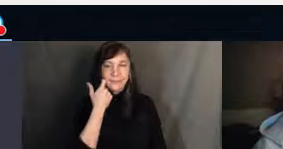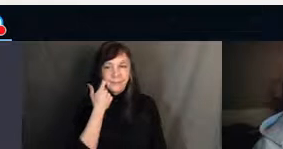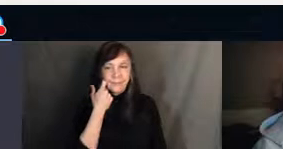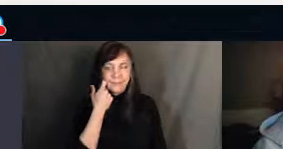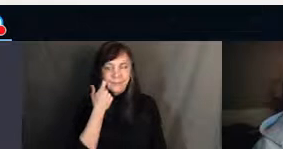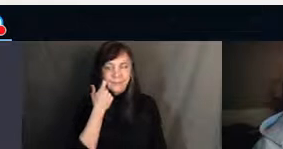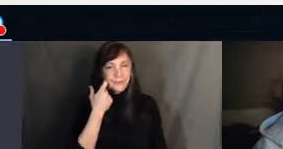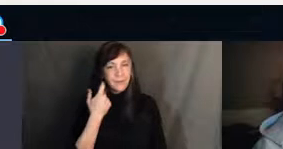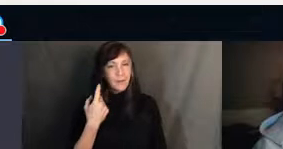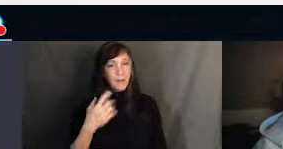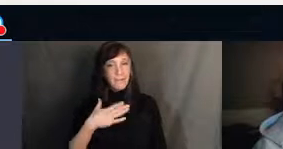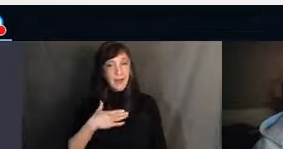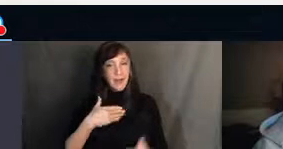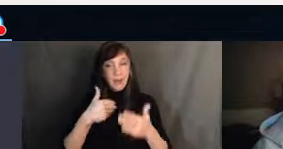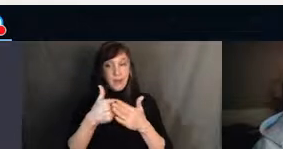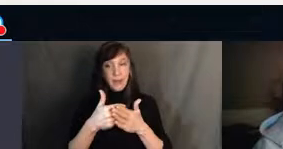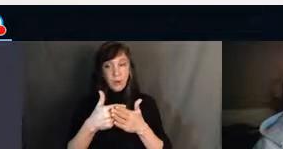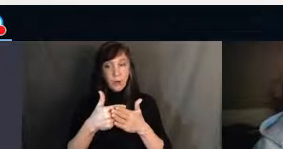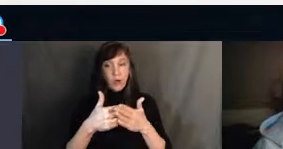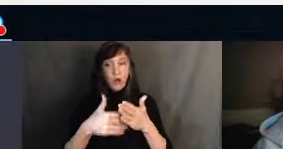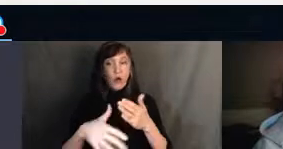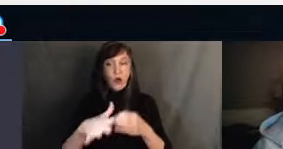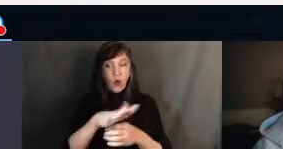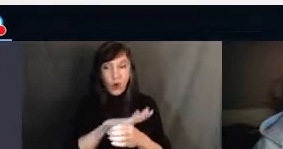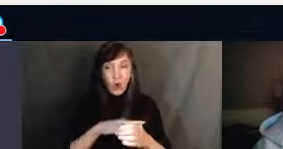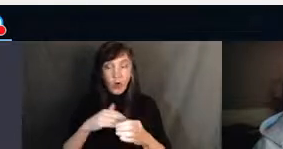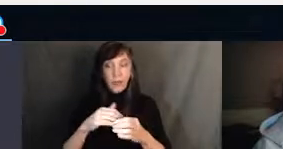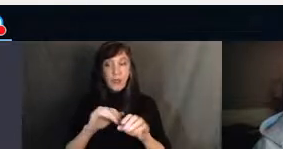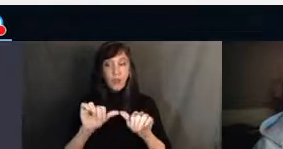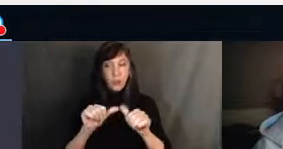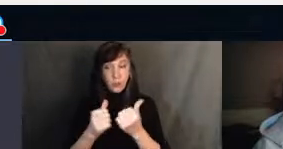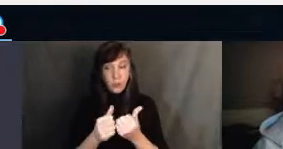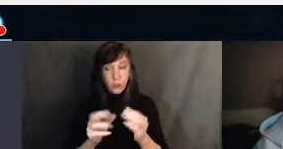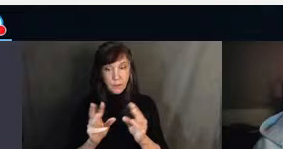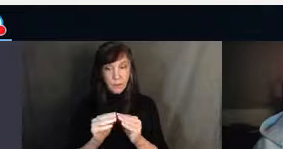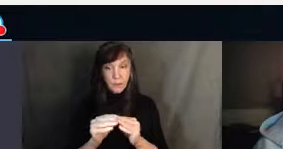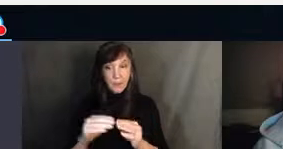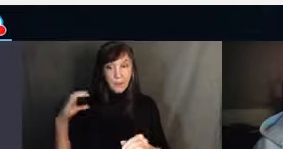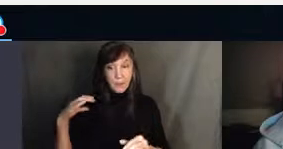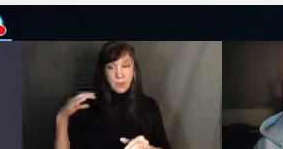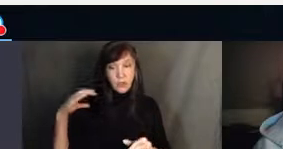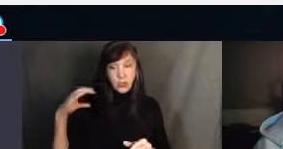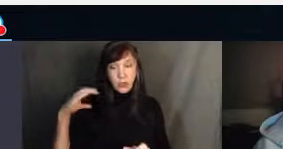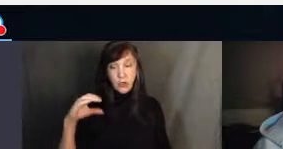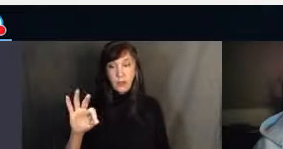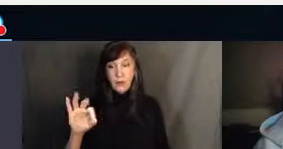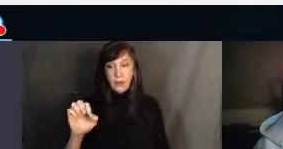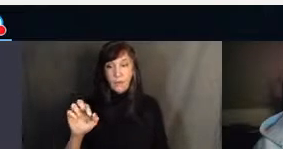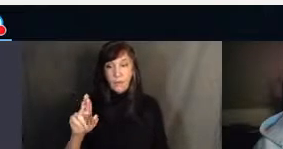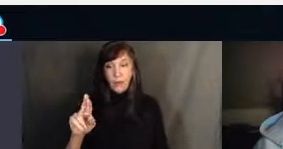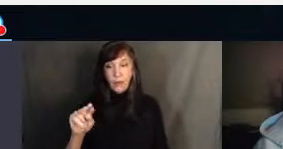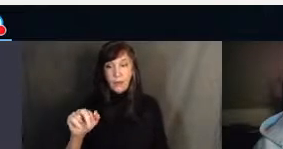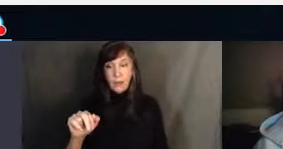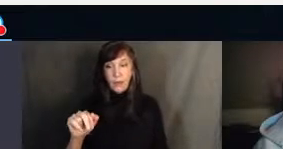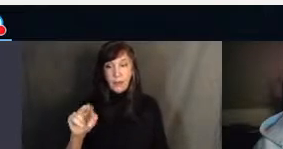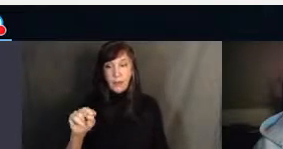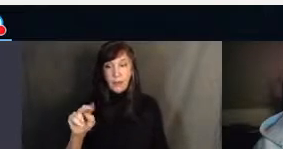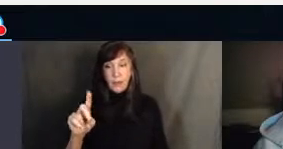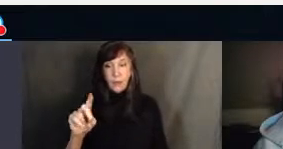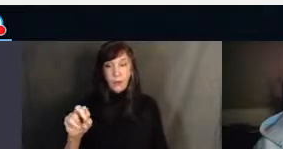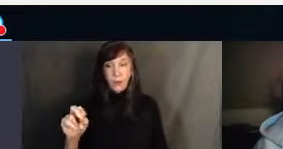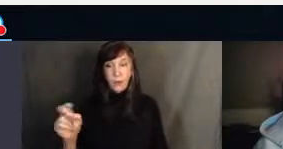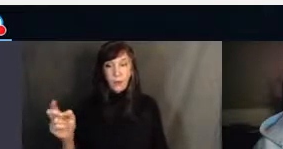at one of my neighborhood association meetings, we had Commissioner Fernando come in and talk about what